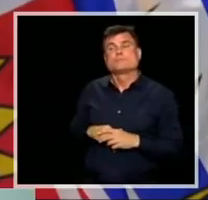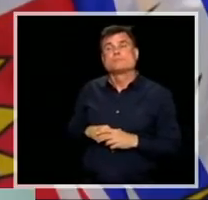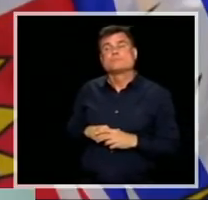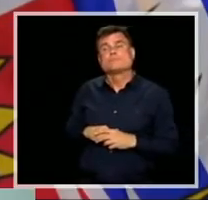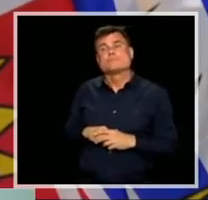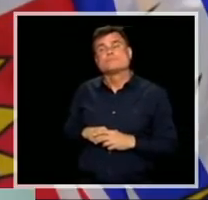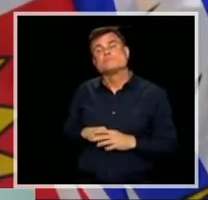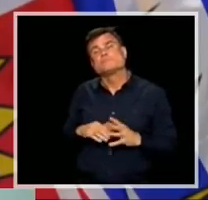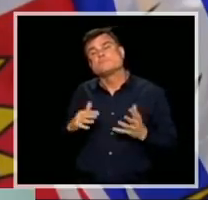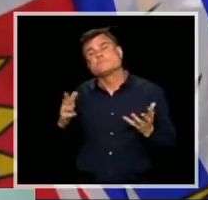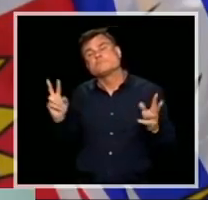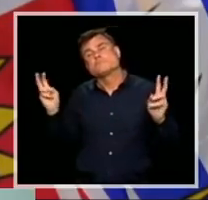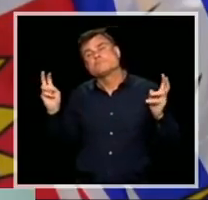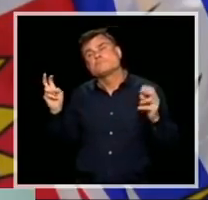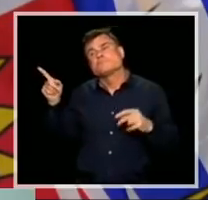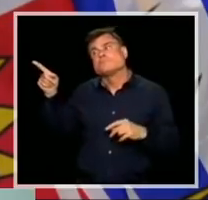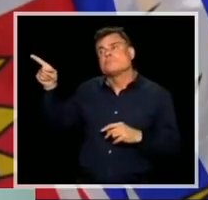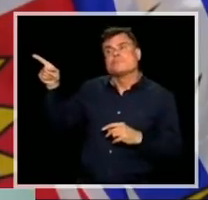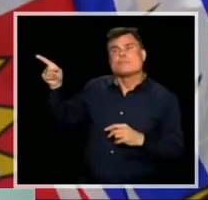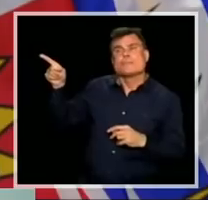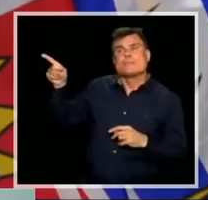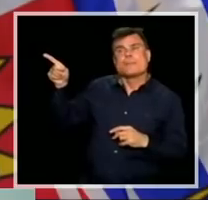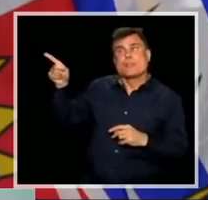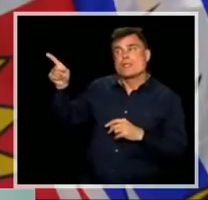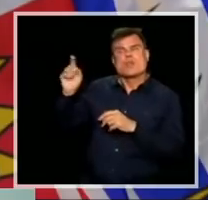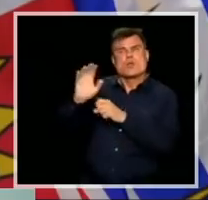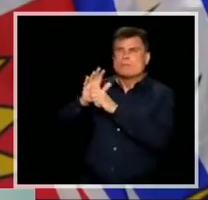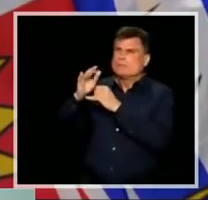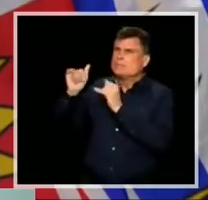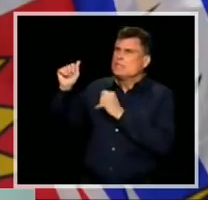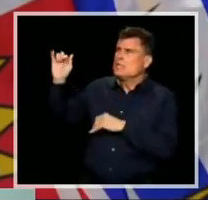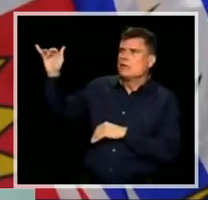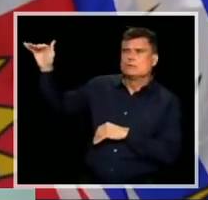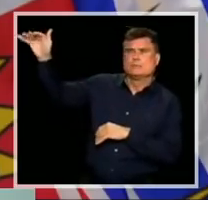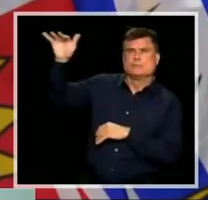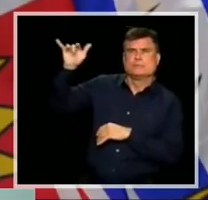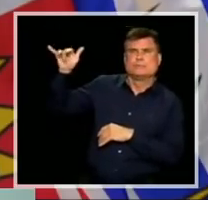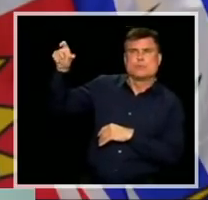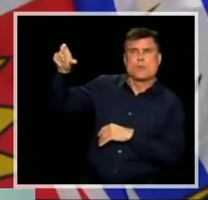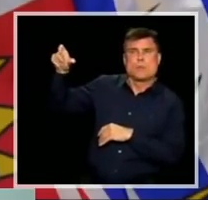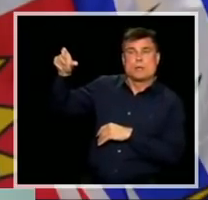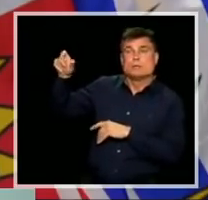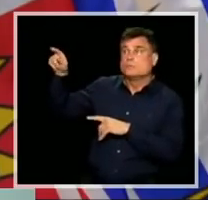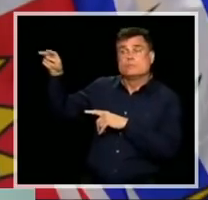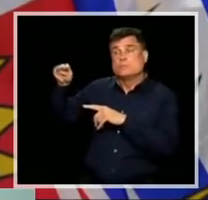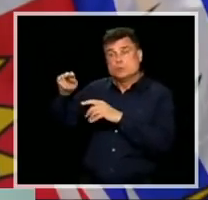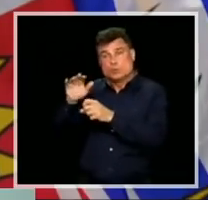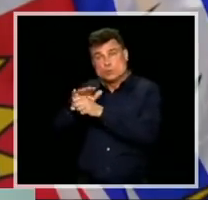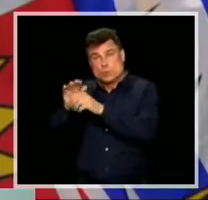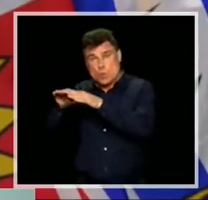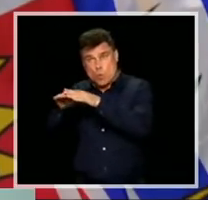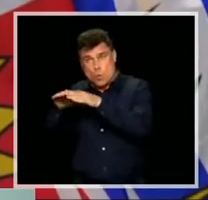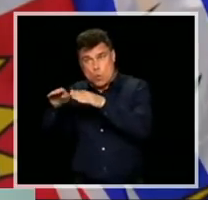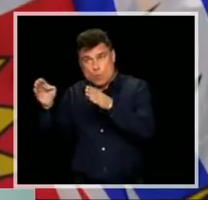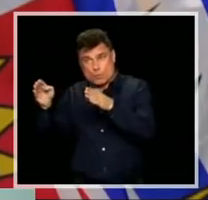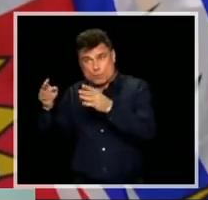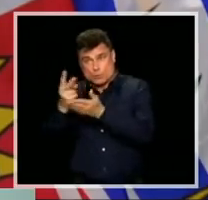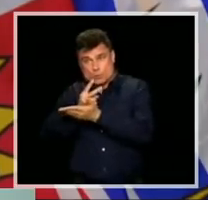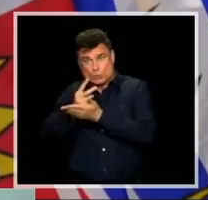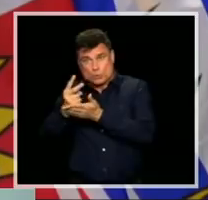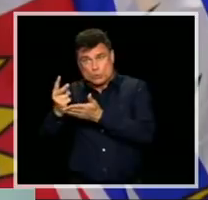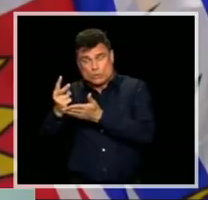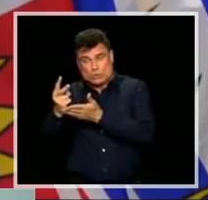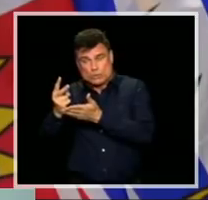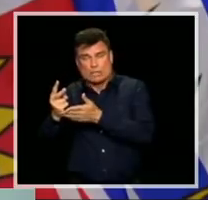threshold. So it is possible, and I would not be surprised if we did have 1 or 2 cases perhaps arise